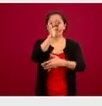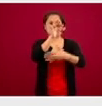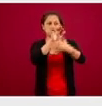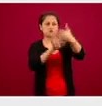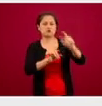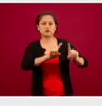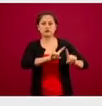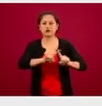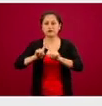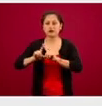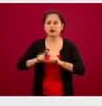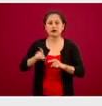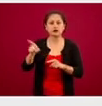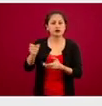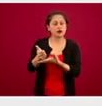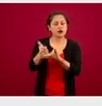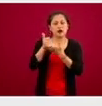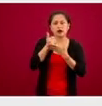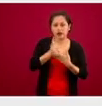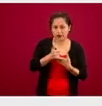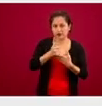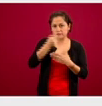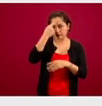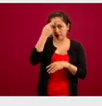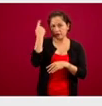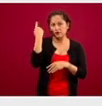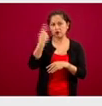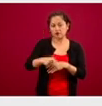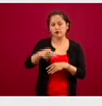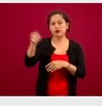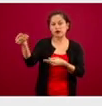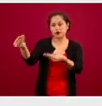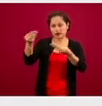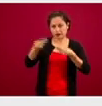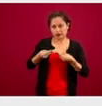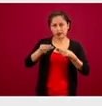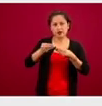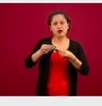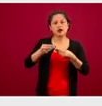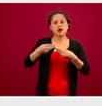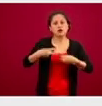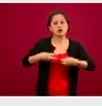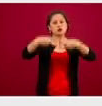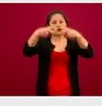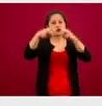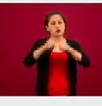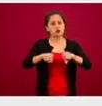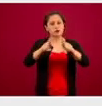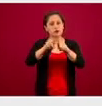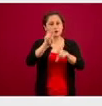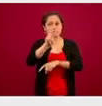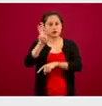material. This material was designed with the collaboration of